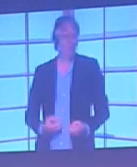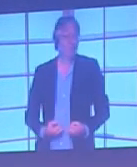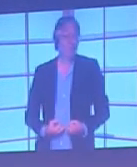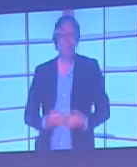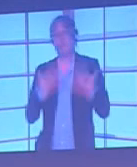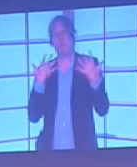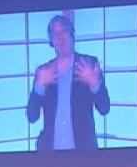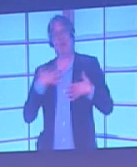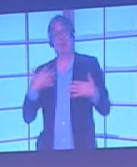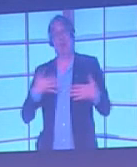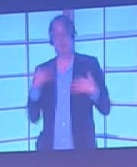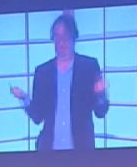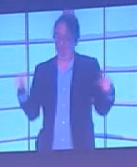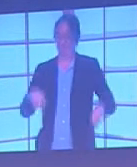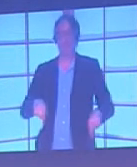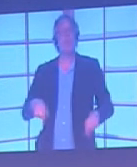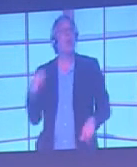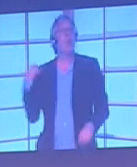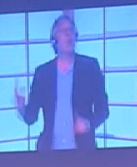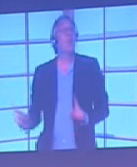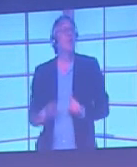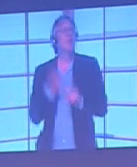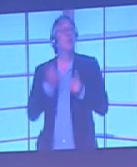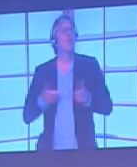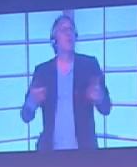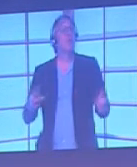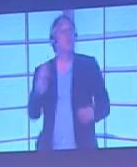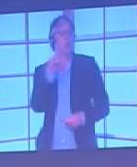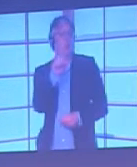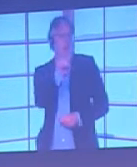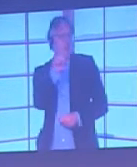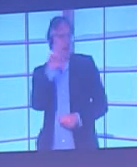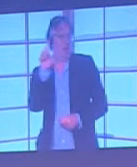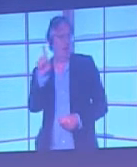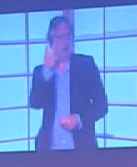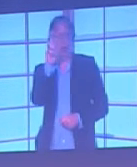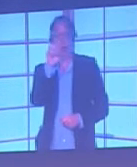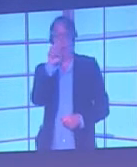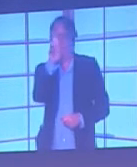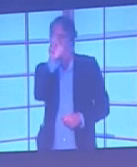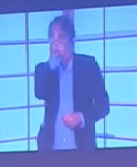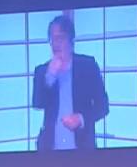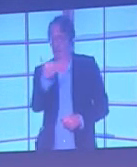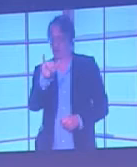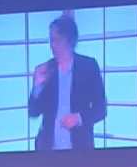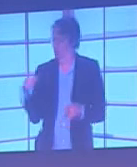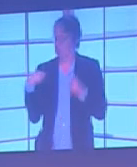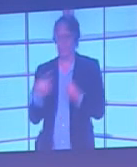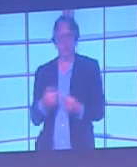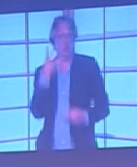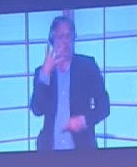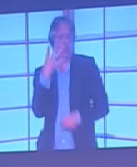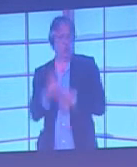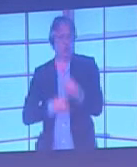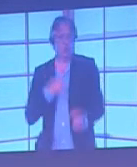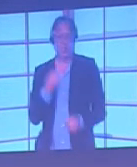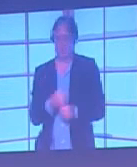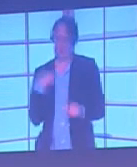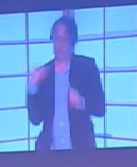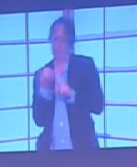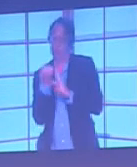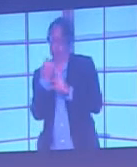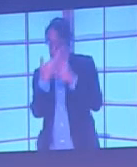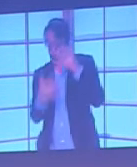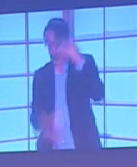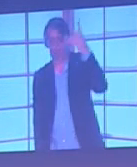Our first conference was held at Wembley Stadium in 2011. In the intervening 4 years, an incredible amount has been achieved.